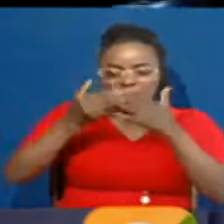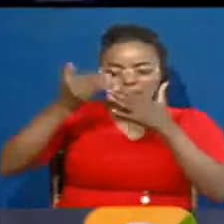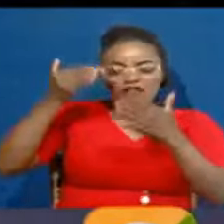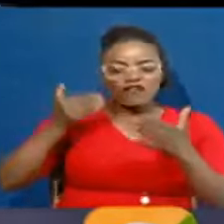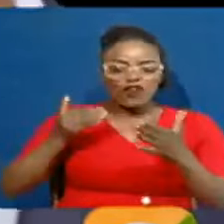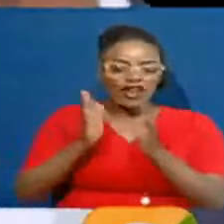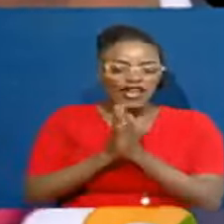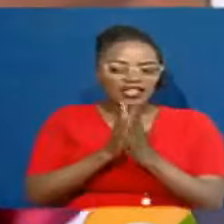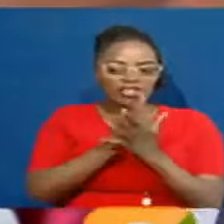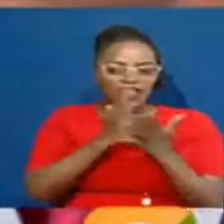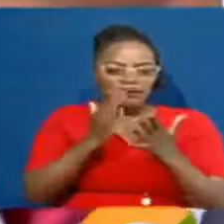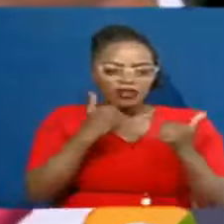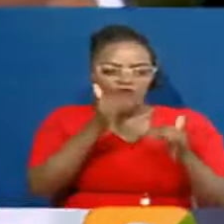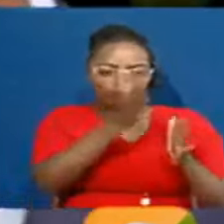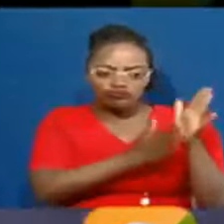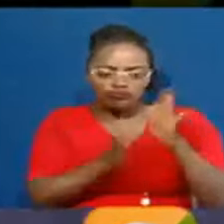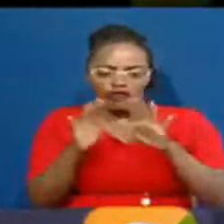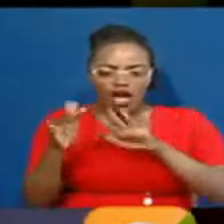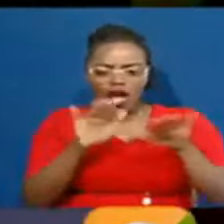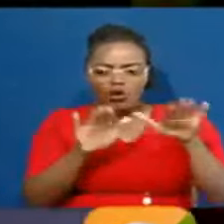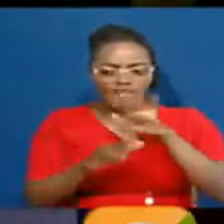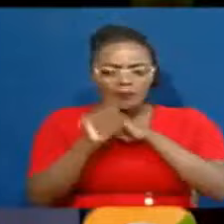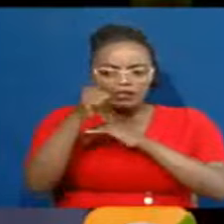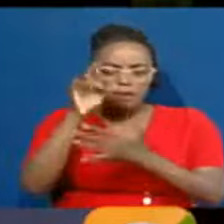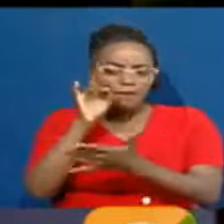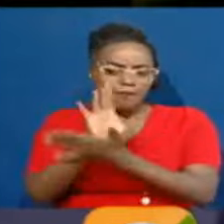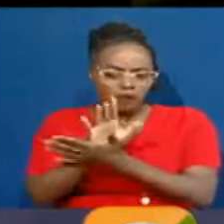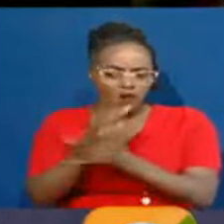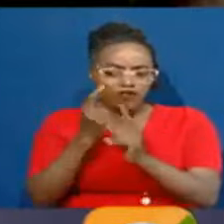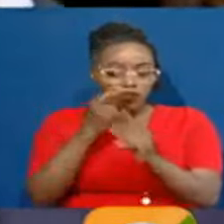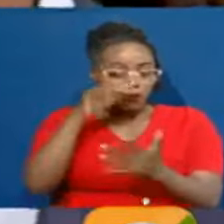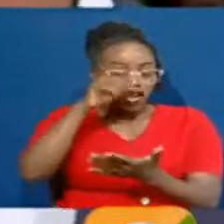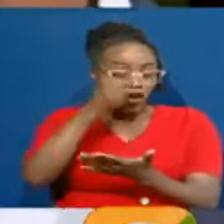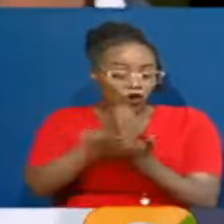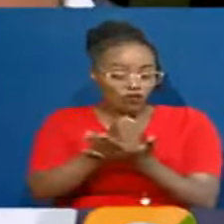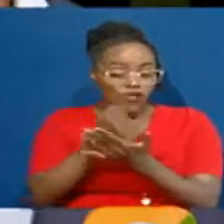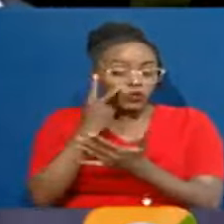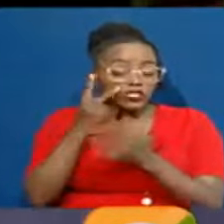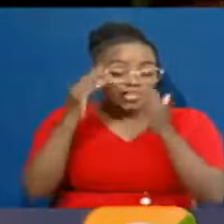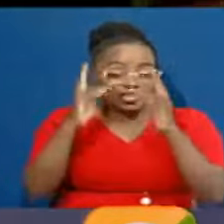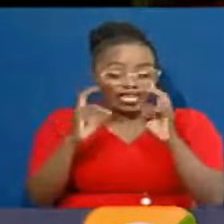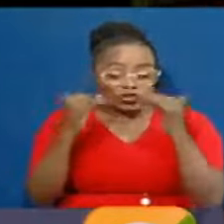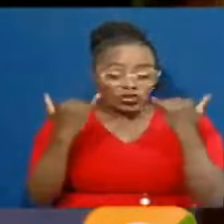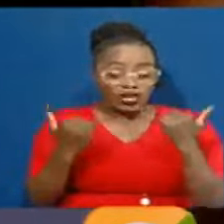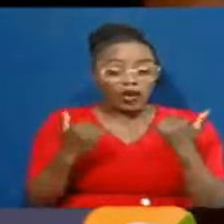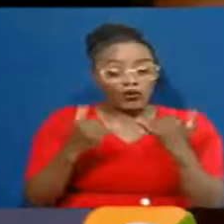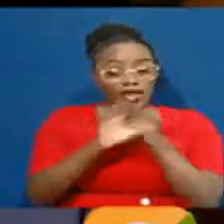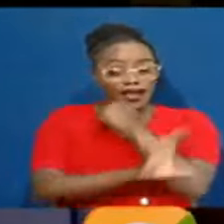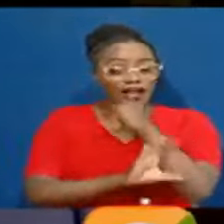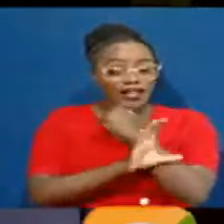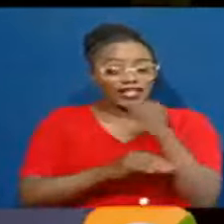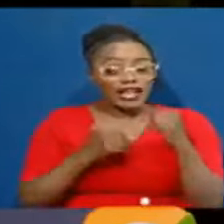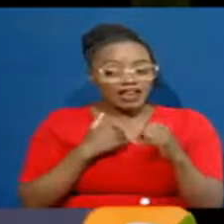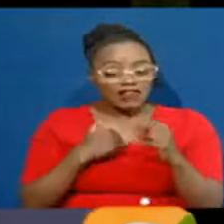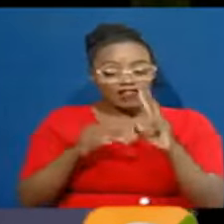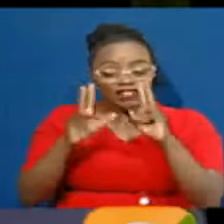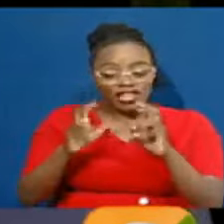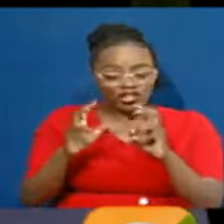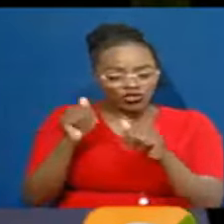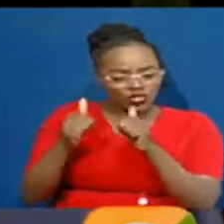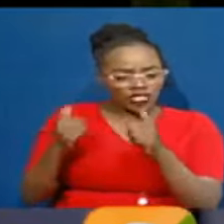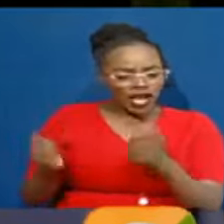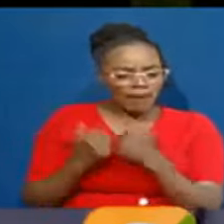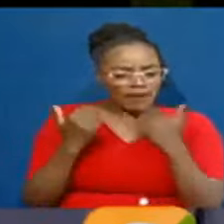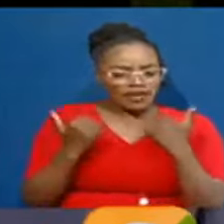just something calculated to how the Deputy President out of office. And if you look at the current issues that we have in this country, the scandals that are going